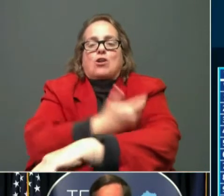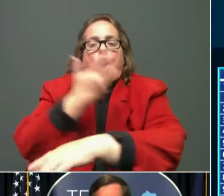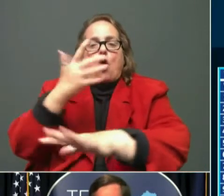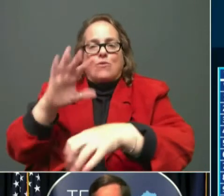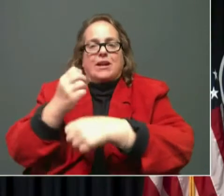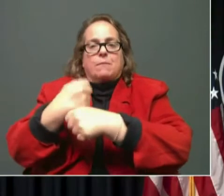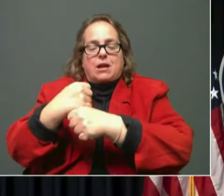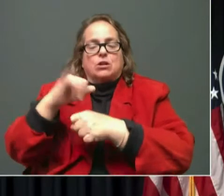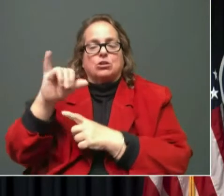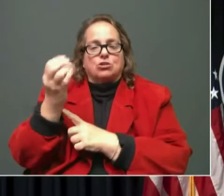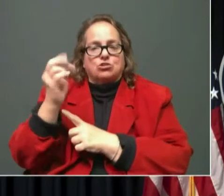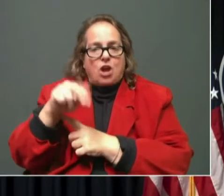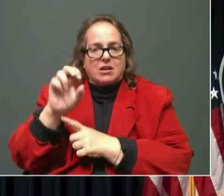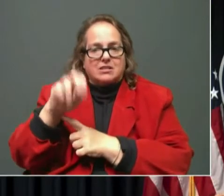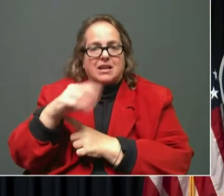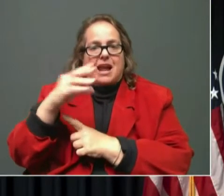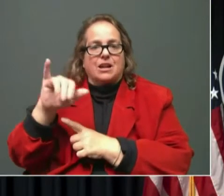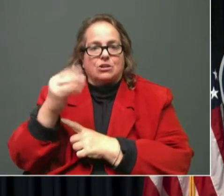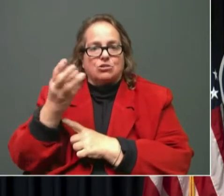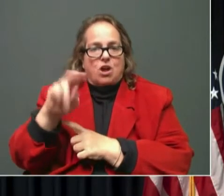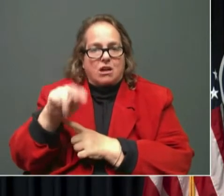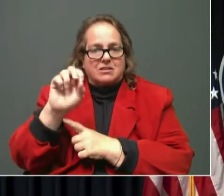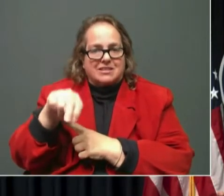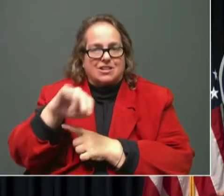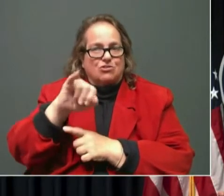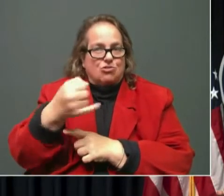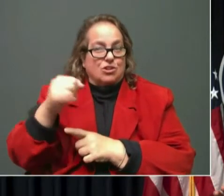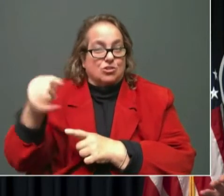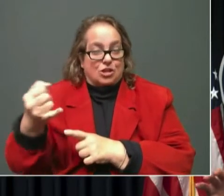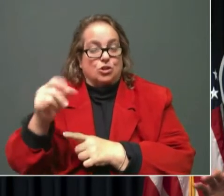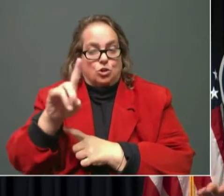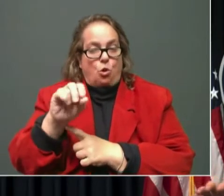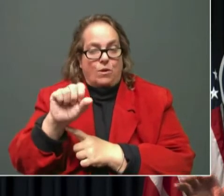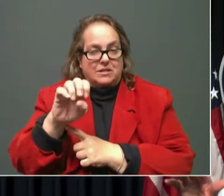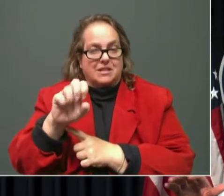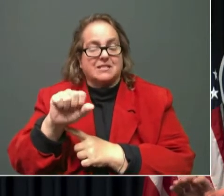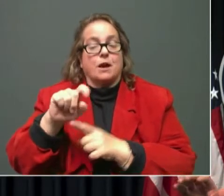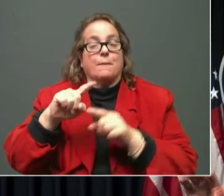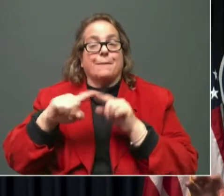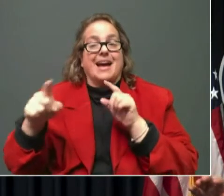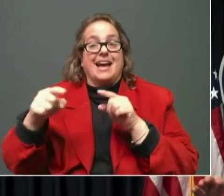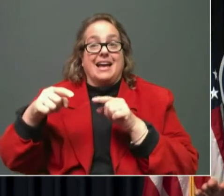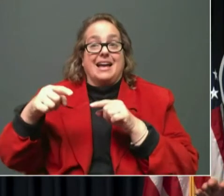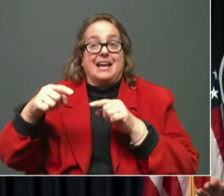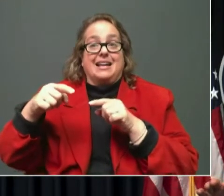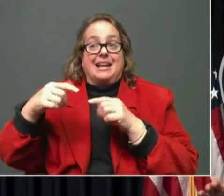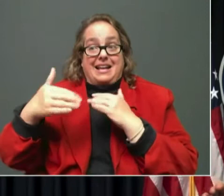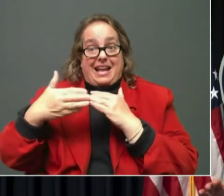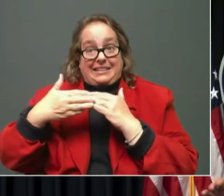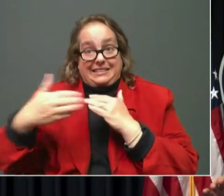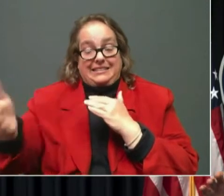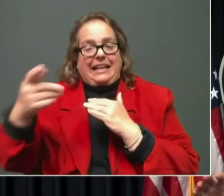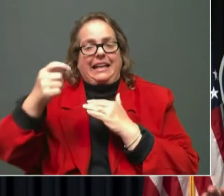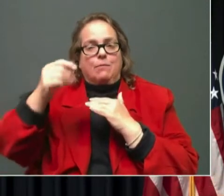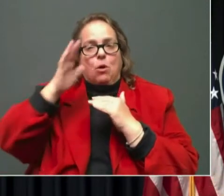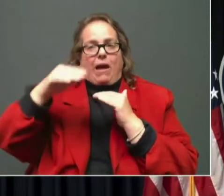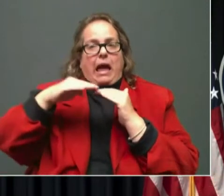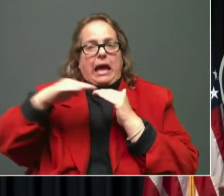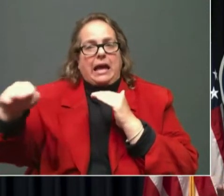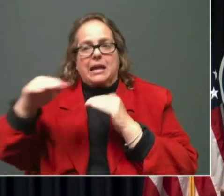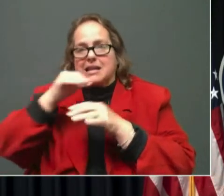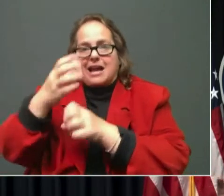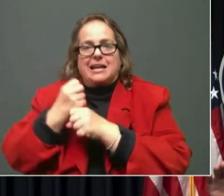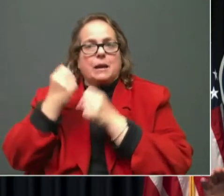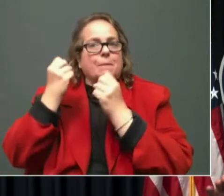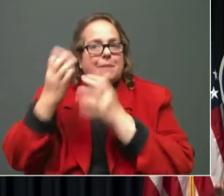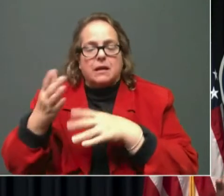doses. That's going to be flat for a little bit, as will Moderna and Pfizer probably after this 8,500